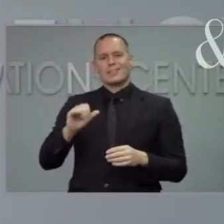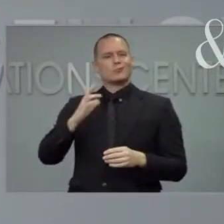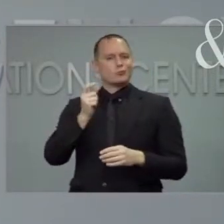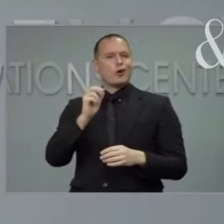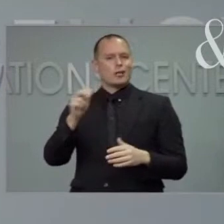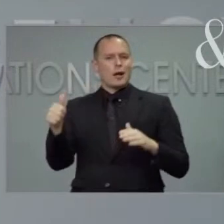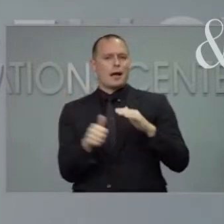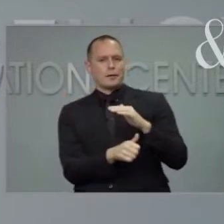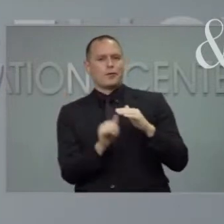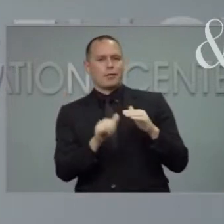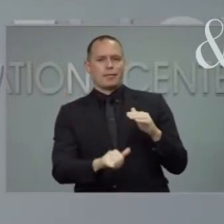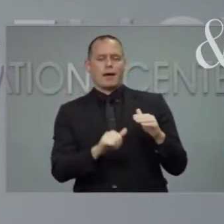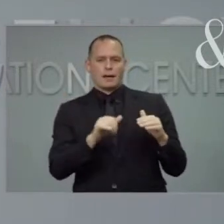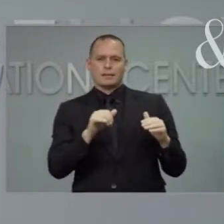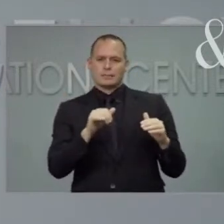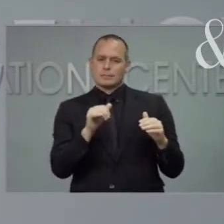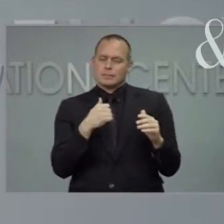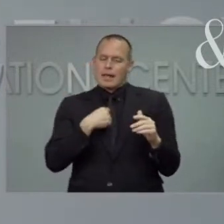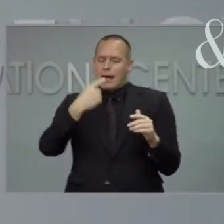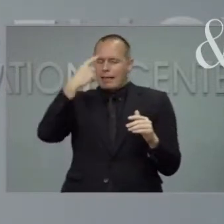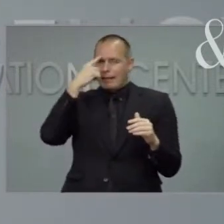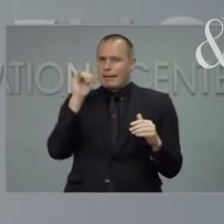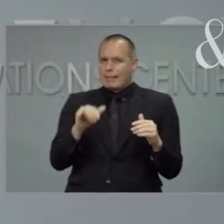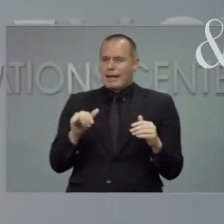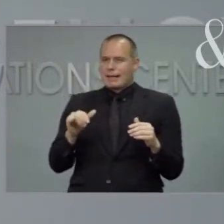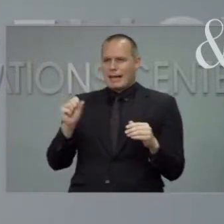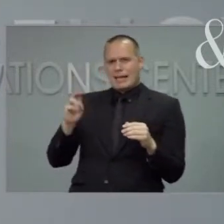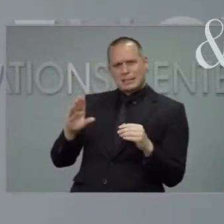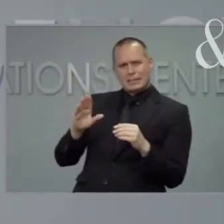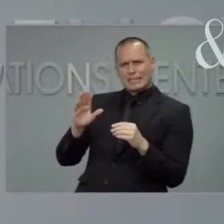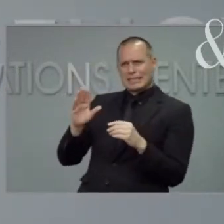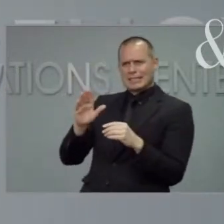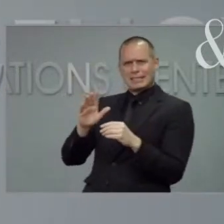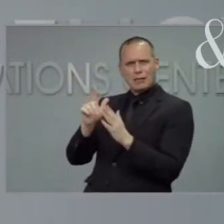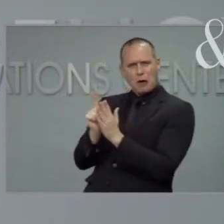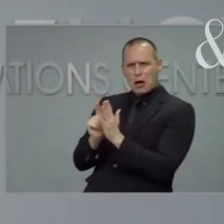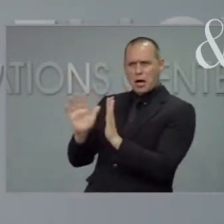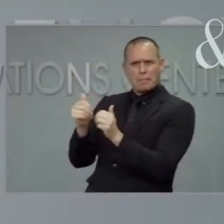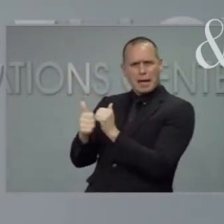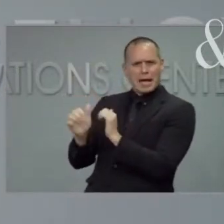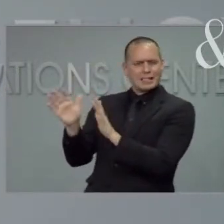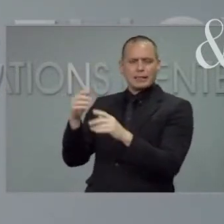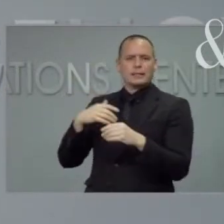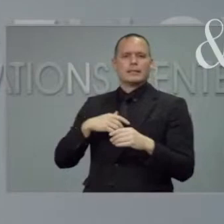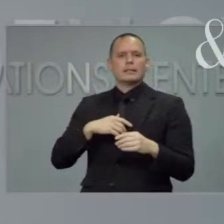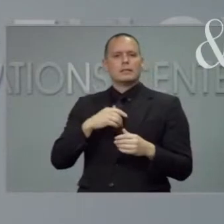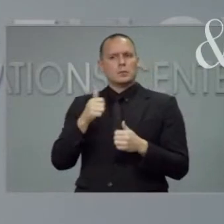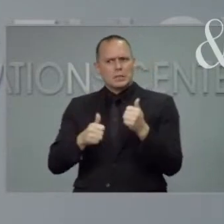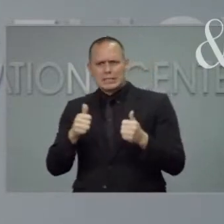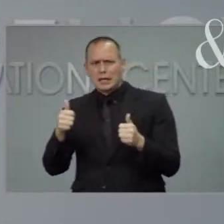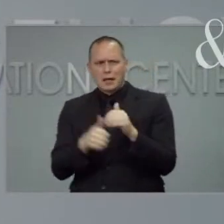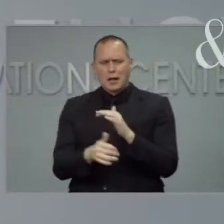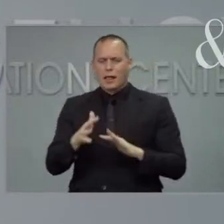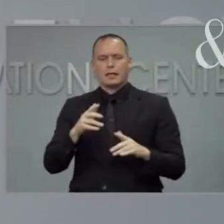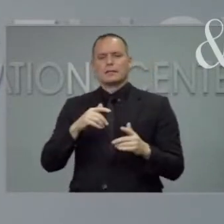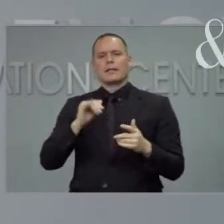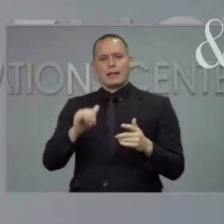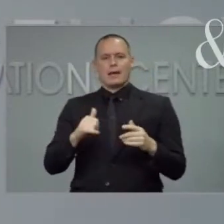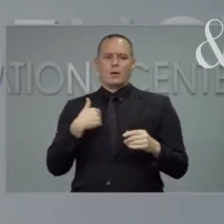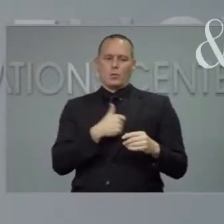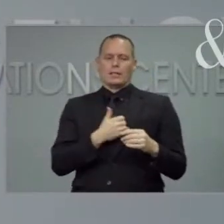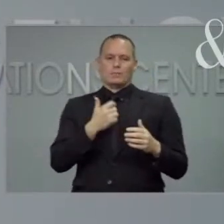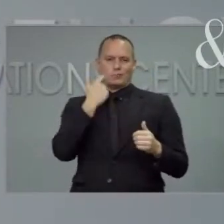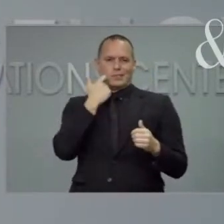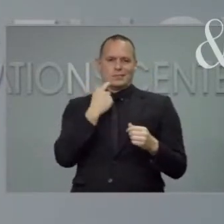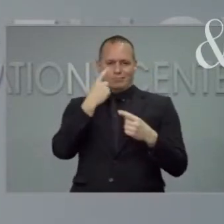So I think this will clear up any of that confusion about what applies to who. I think what the governor, myself, and many others have